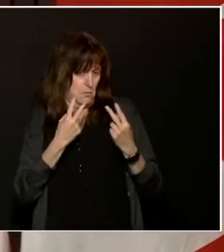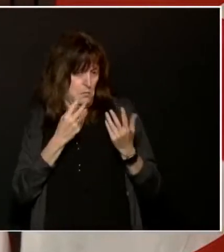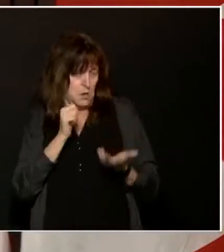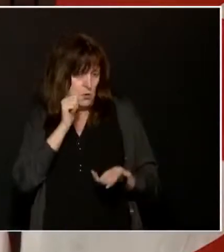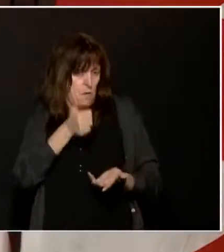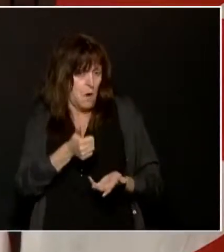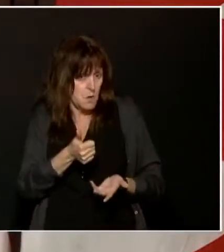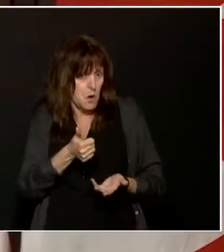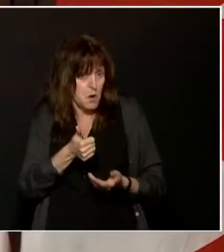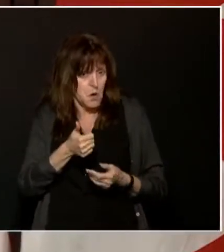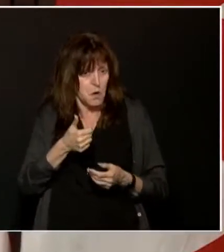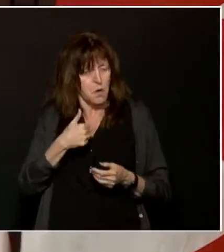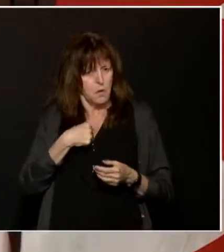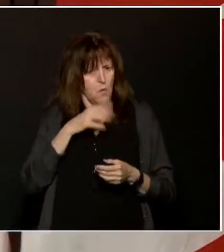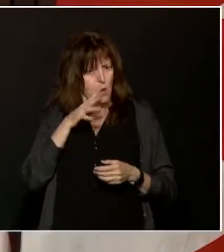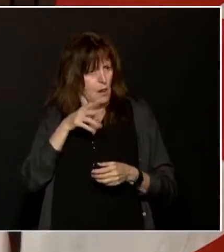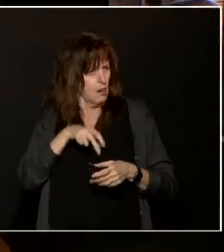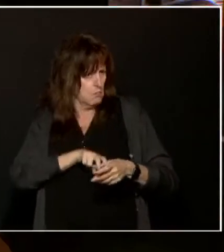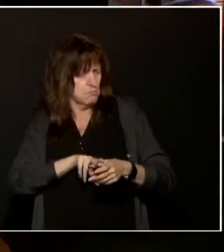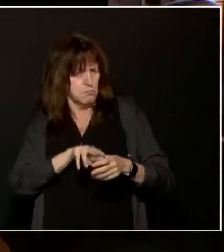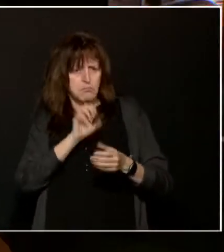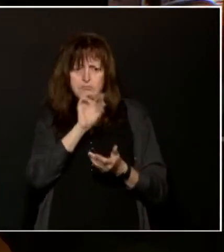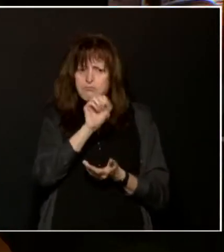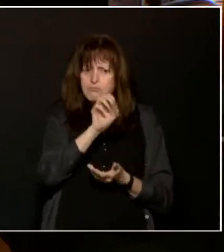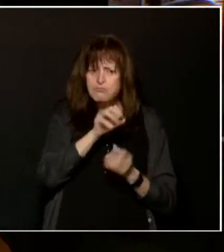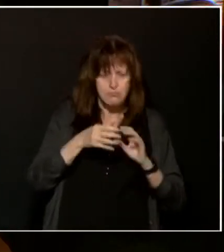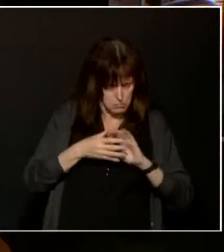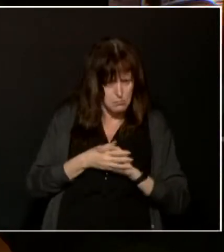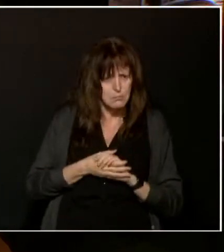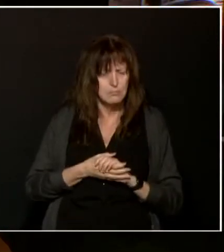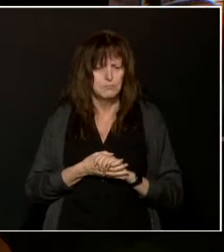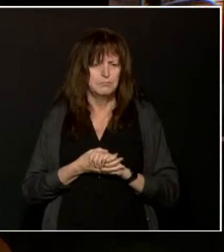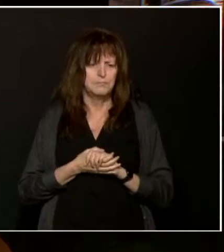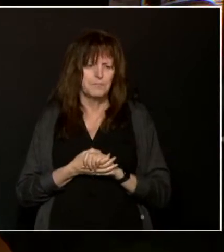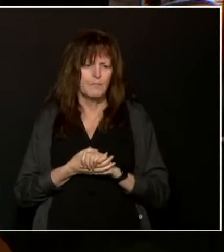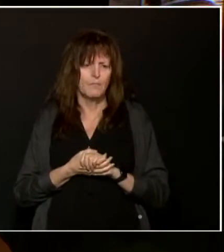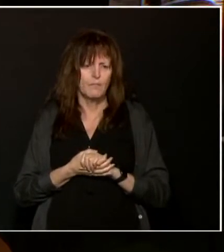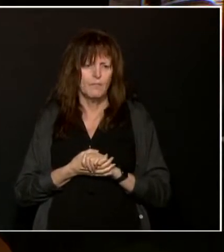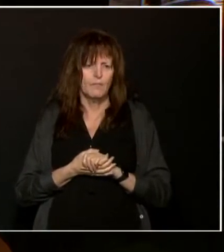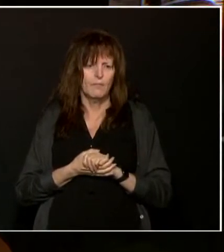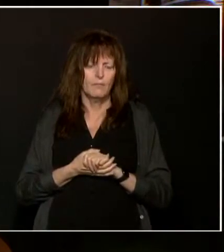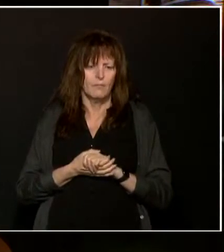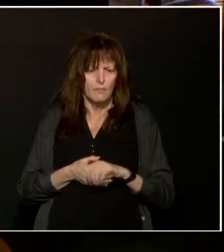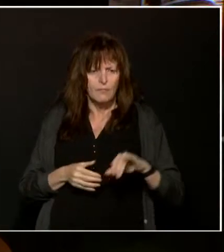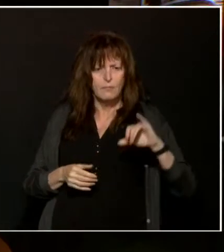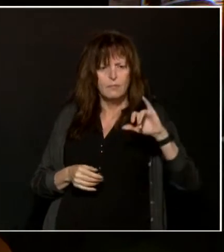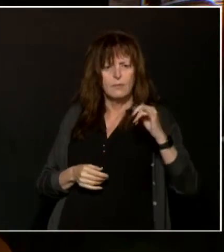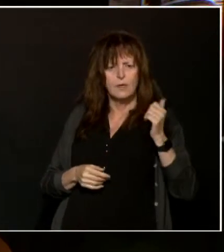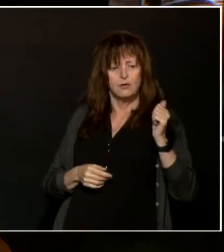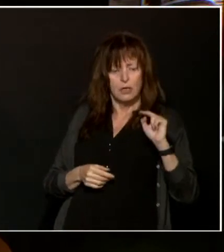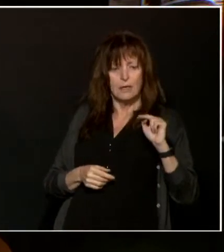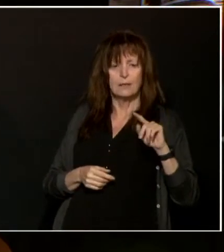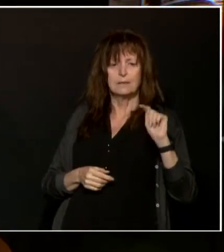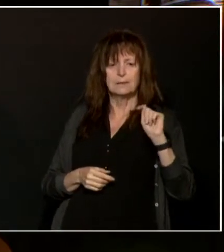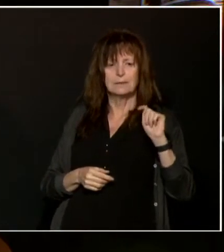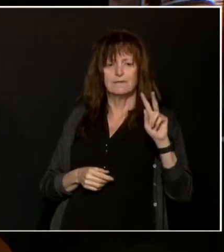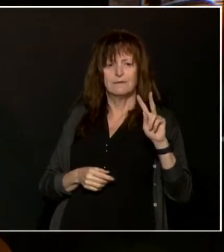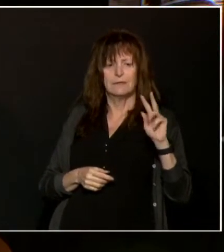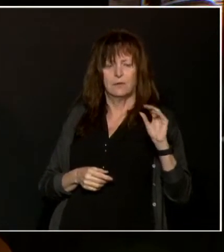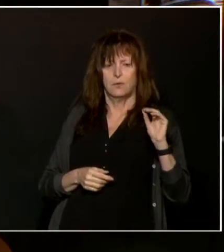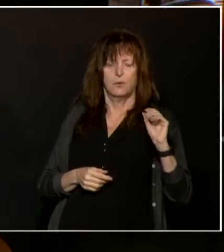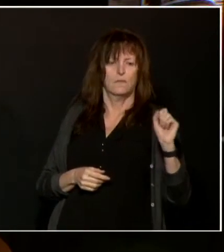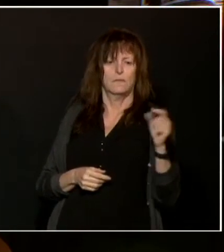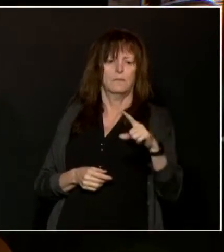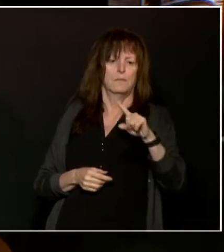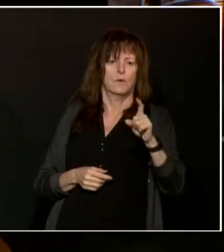tomorrow. Next question. John McGrath, TVO. Good